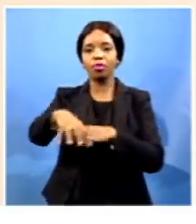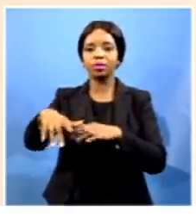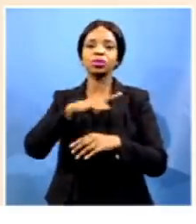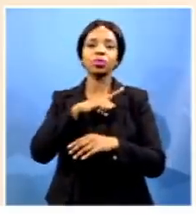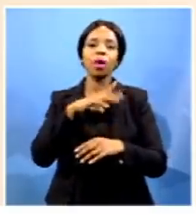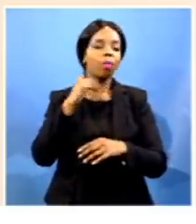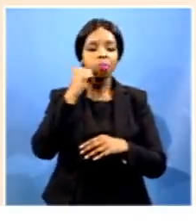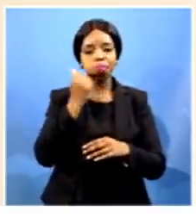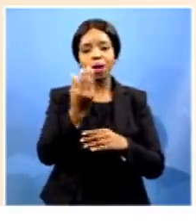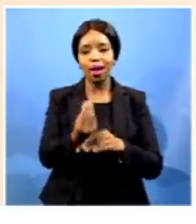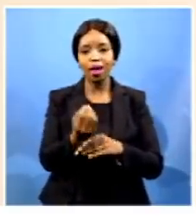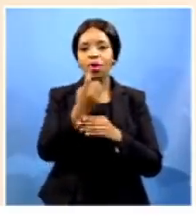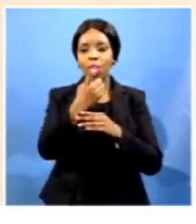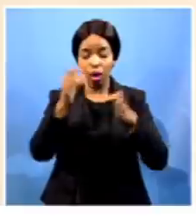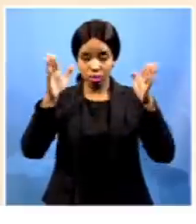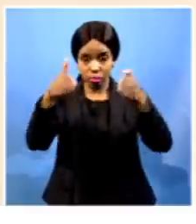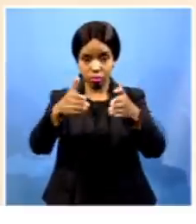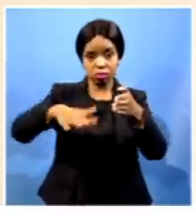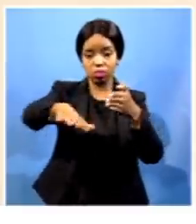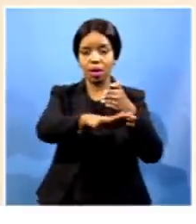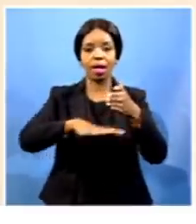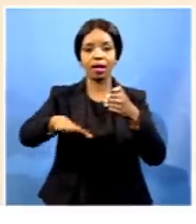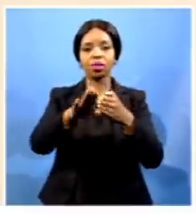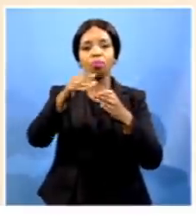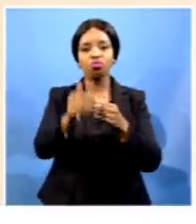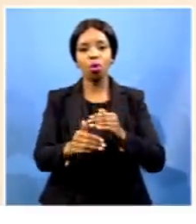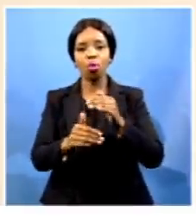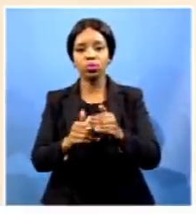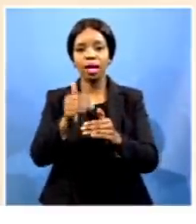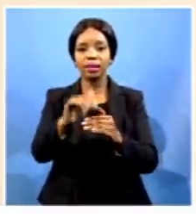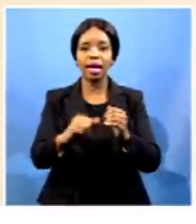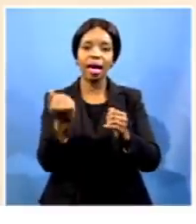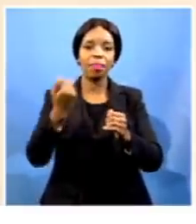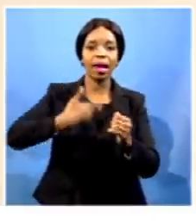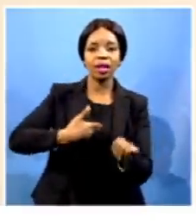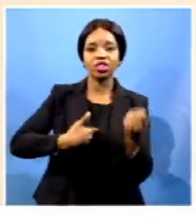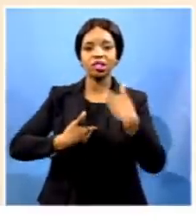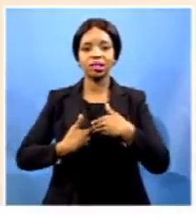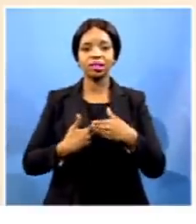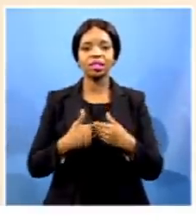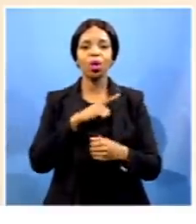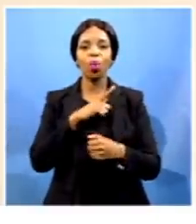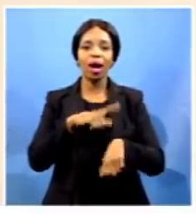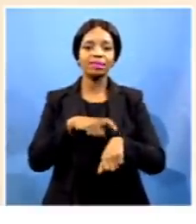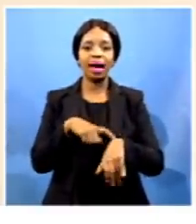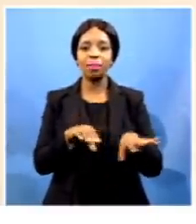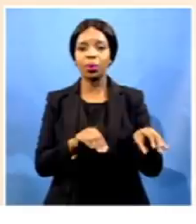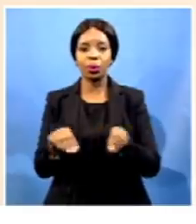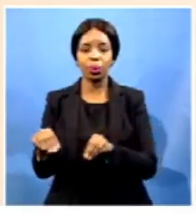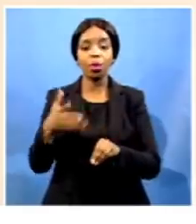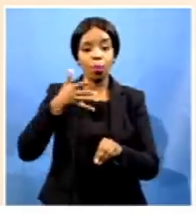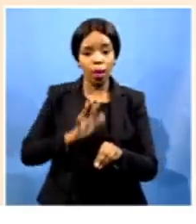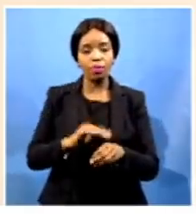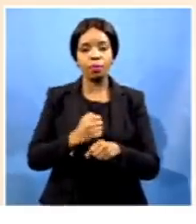centralized application port that will take a lot of time to process. So we're really making this thing user-friendly, and we want to make sure that